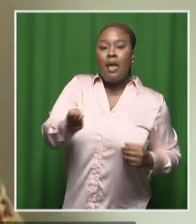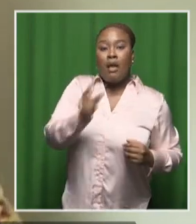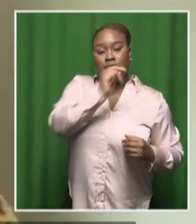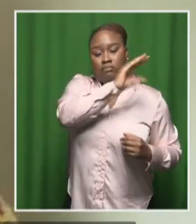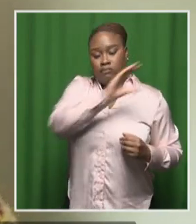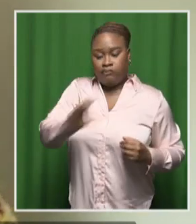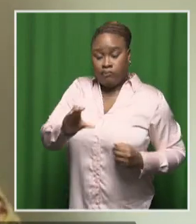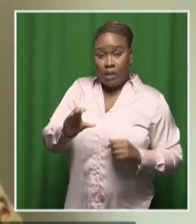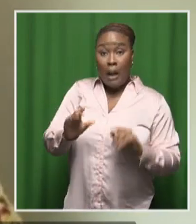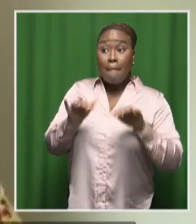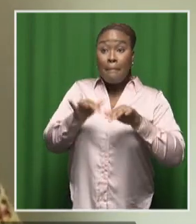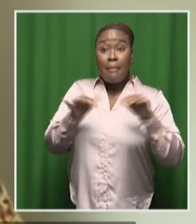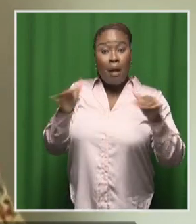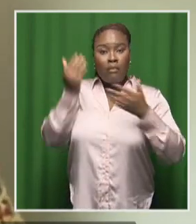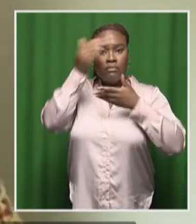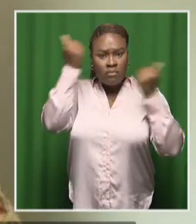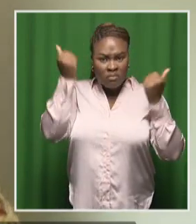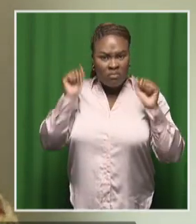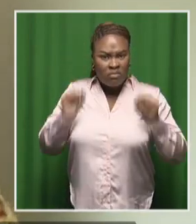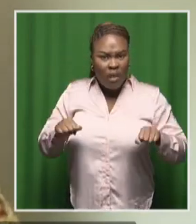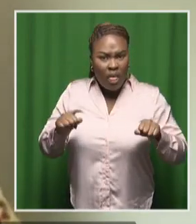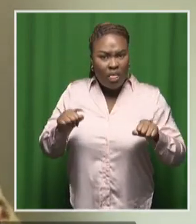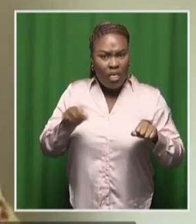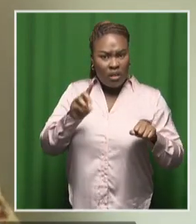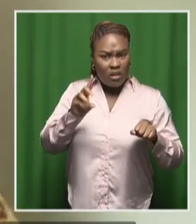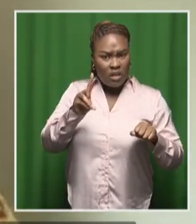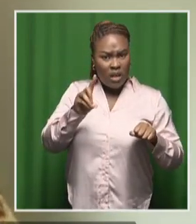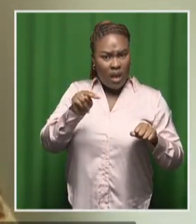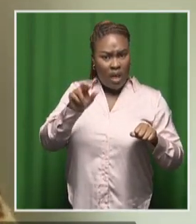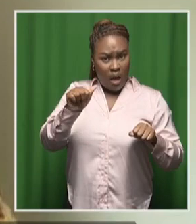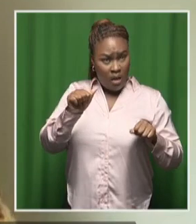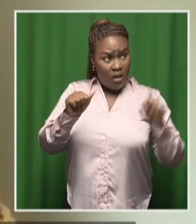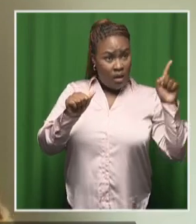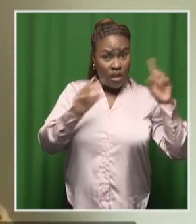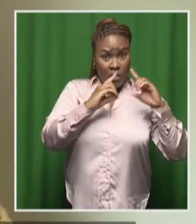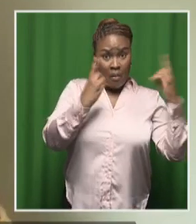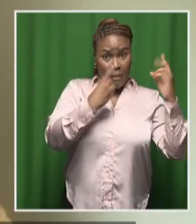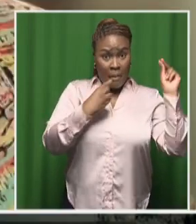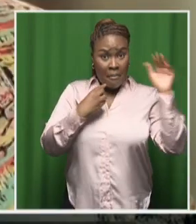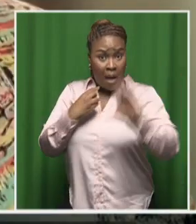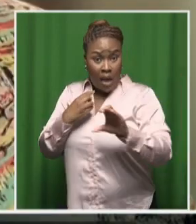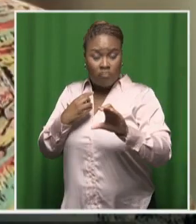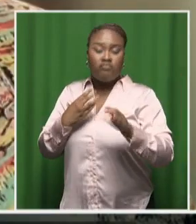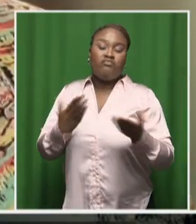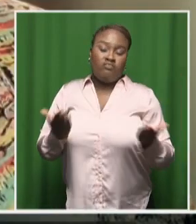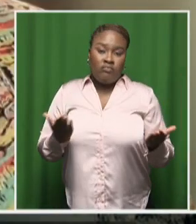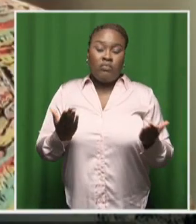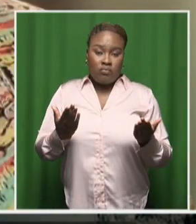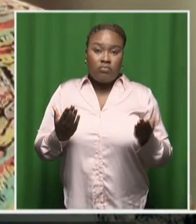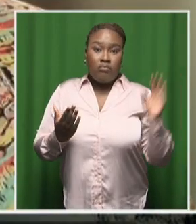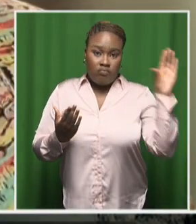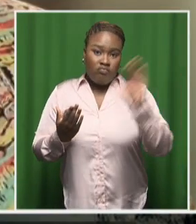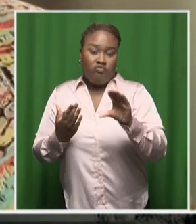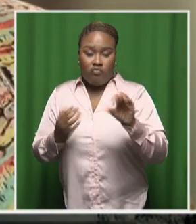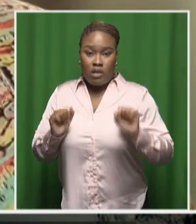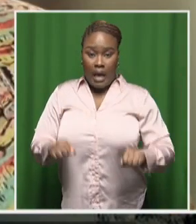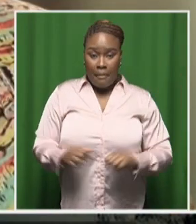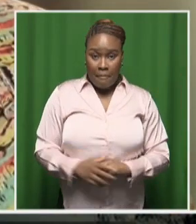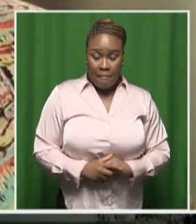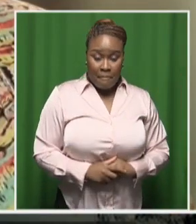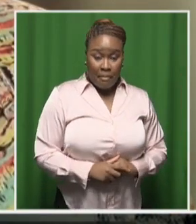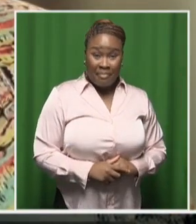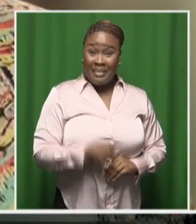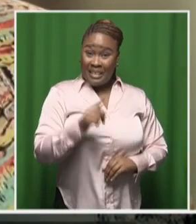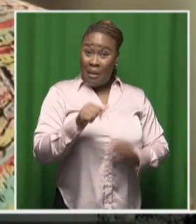is available if they are disputing the paternity of a child. Now, this is important because I don't think